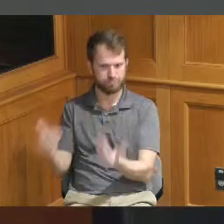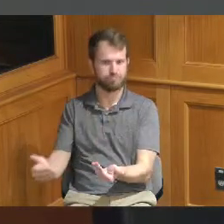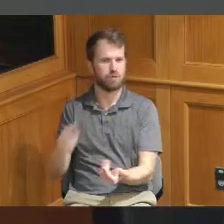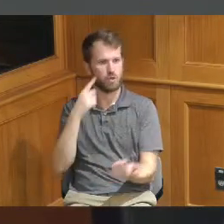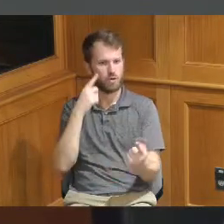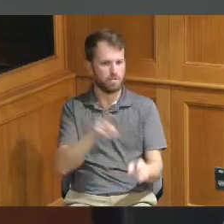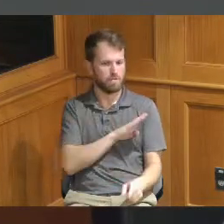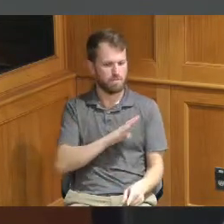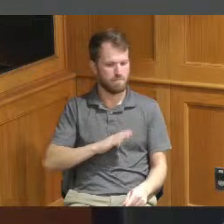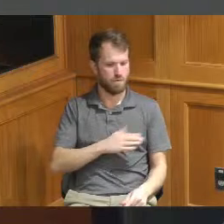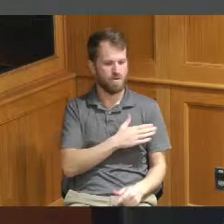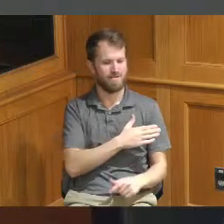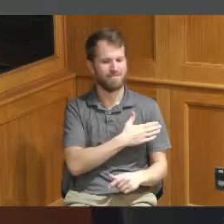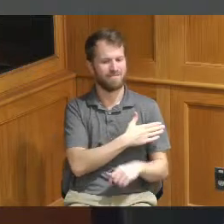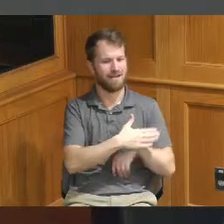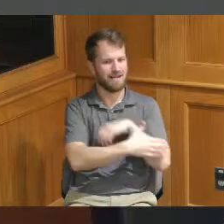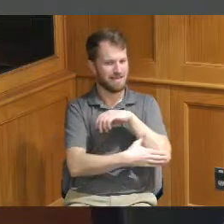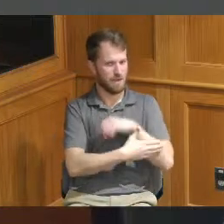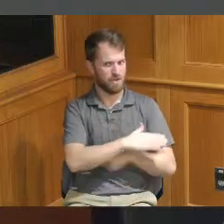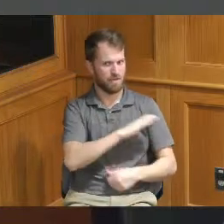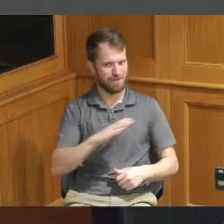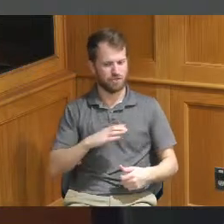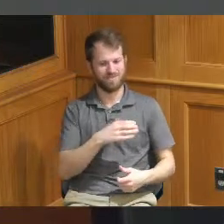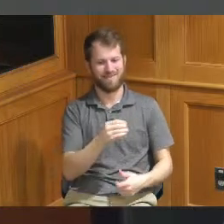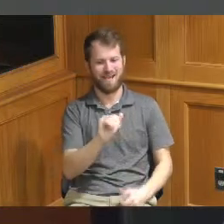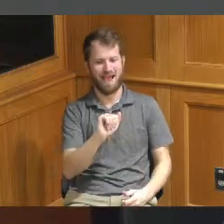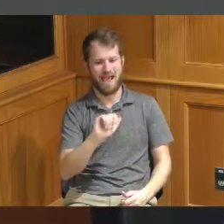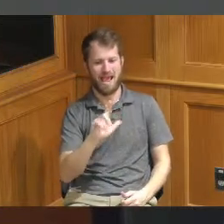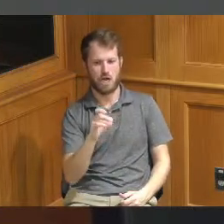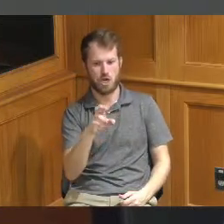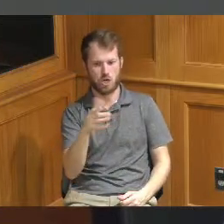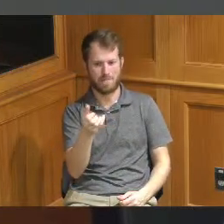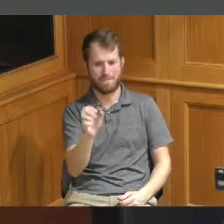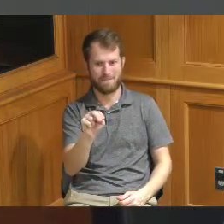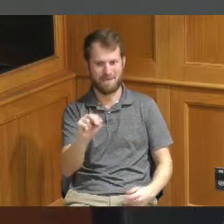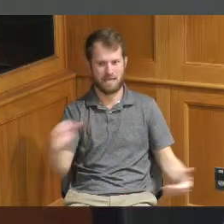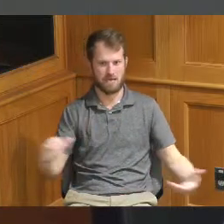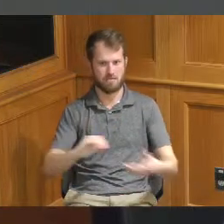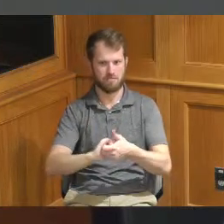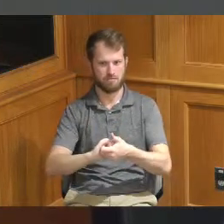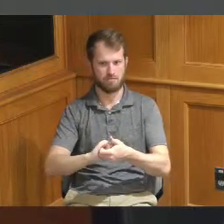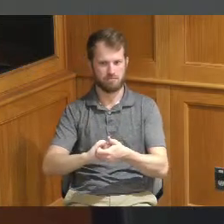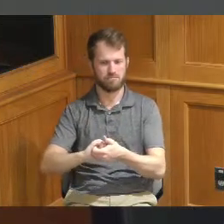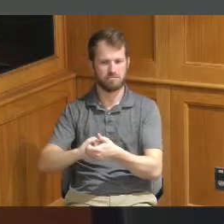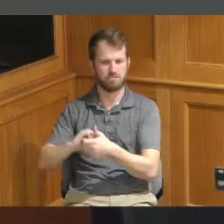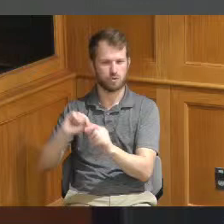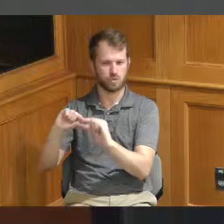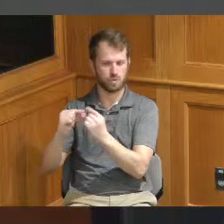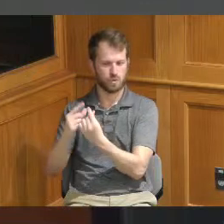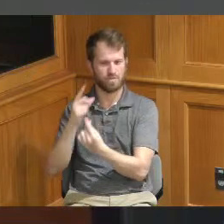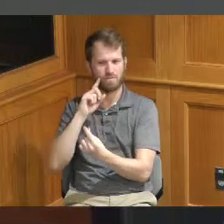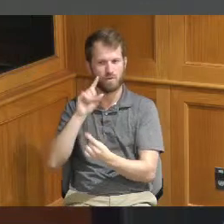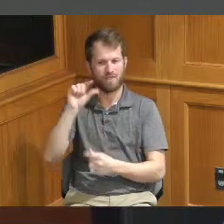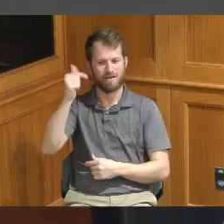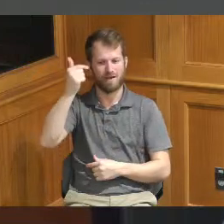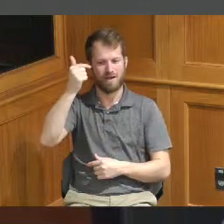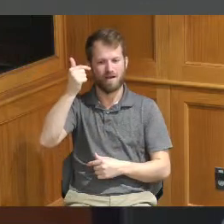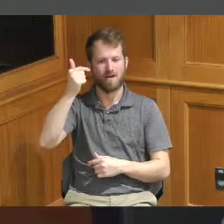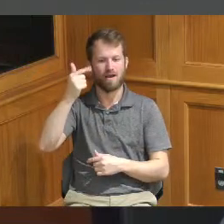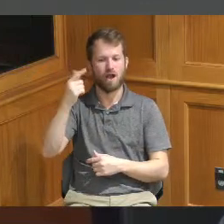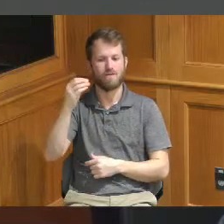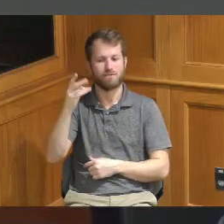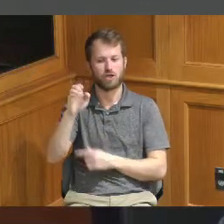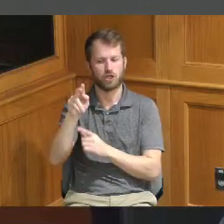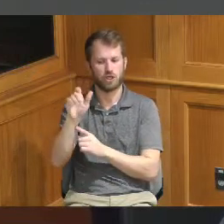of County Commissioners and Ackerman Enterprises, doing business as the Ackerman Group, related to the Governor's Hill Apartment